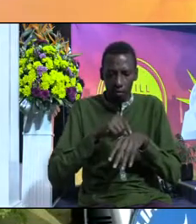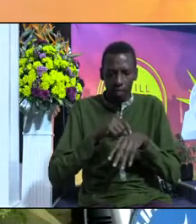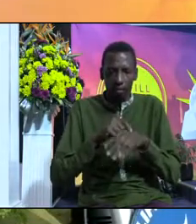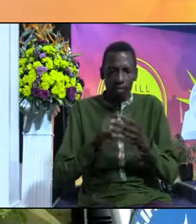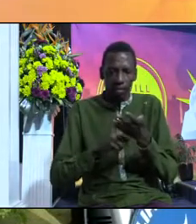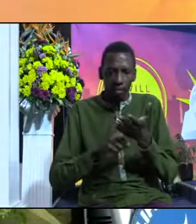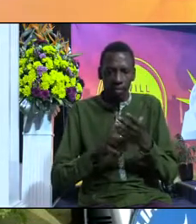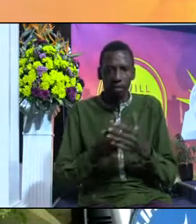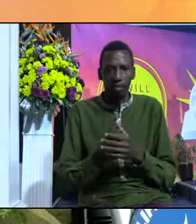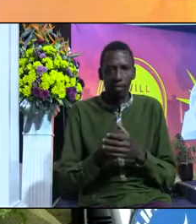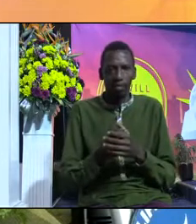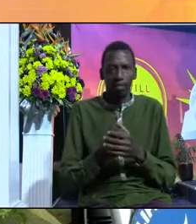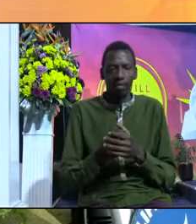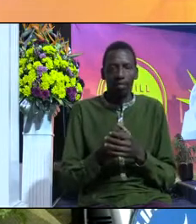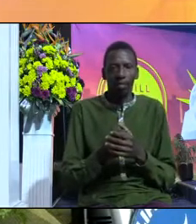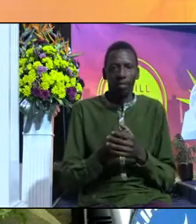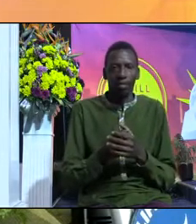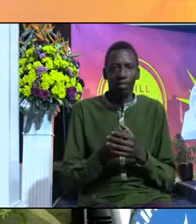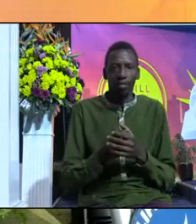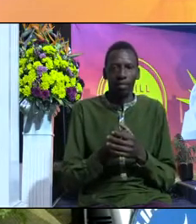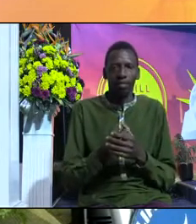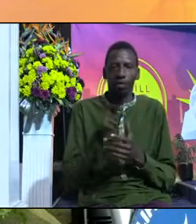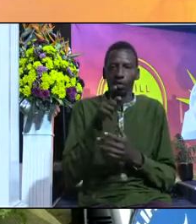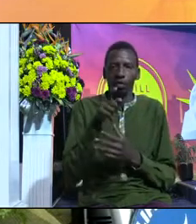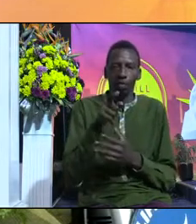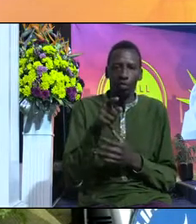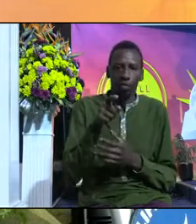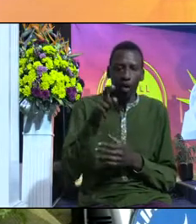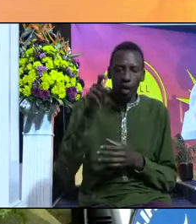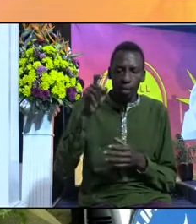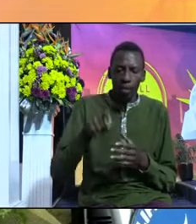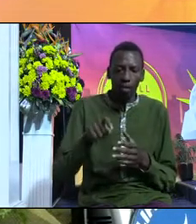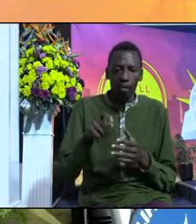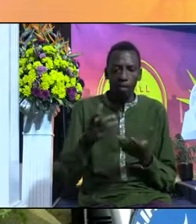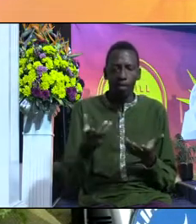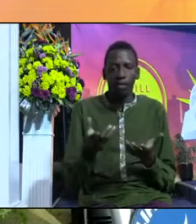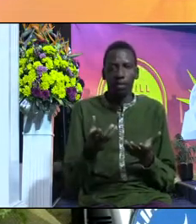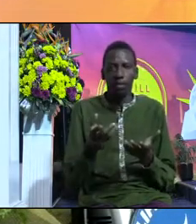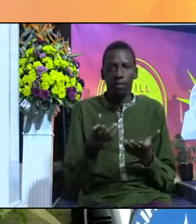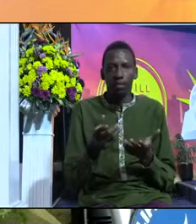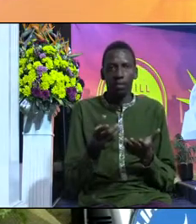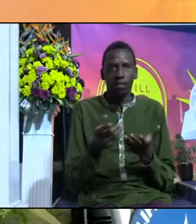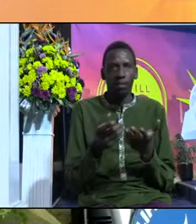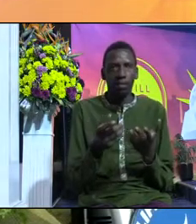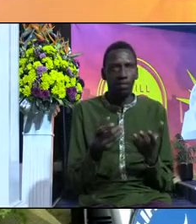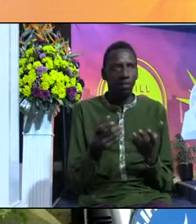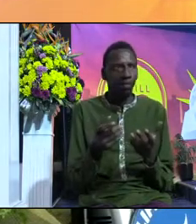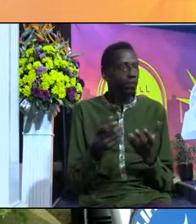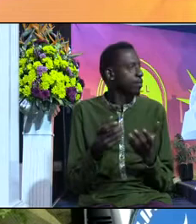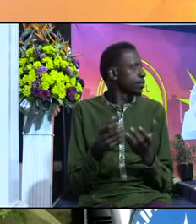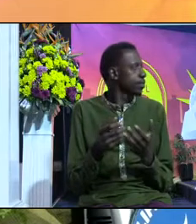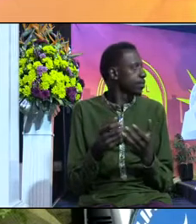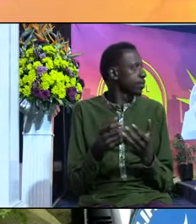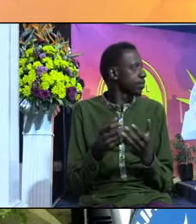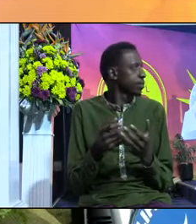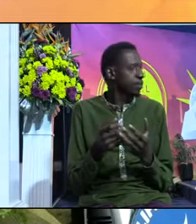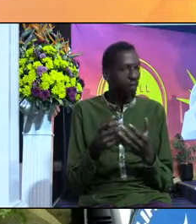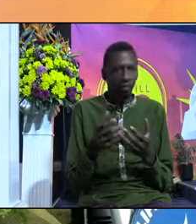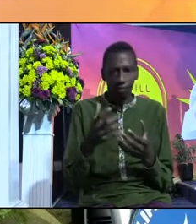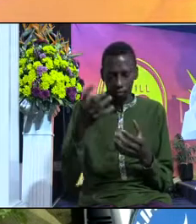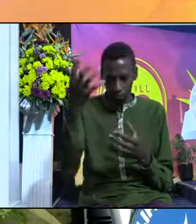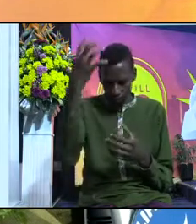too nappy-headed, that you have to buy, I'm getting into trouble now, a